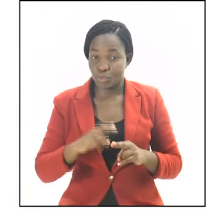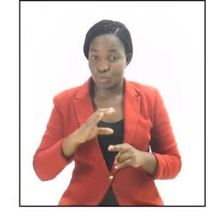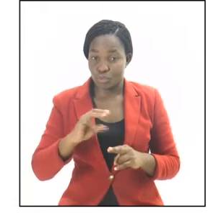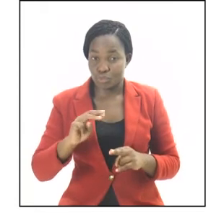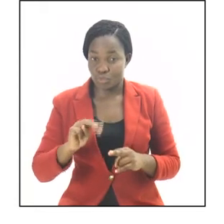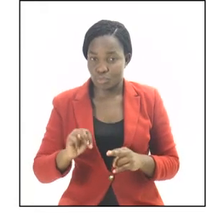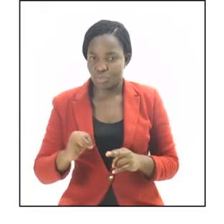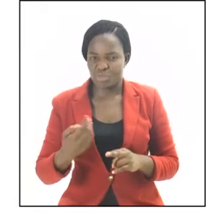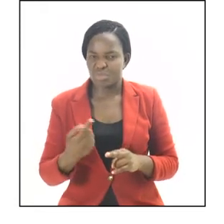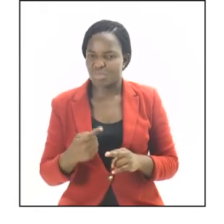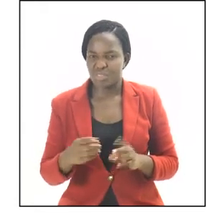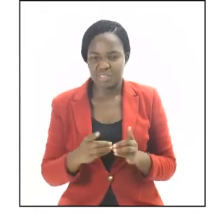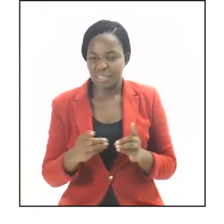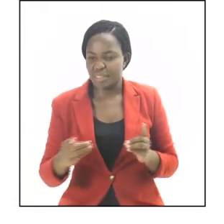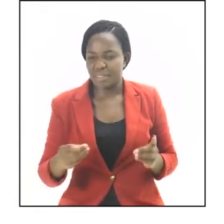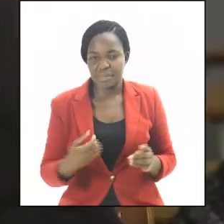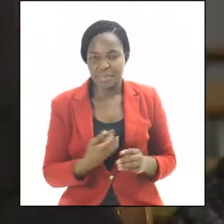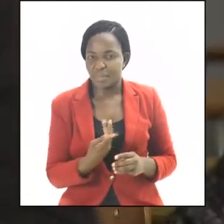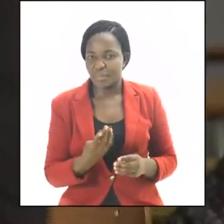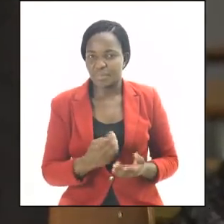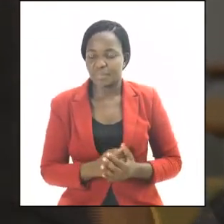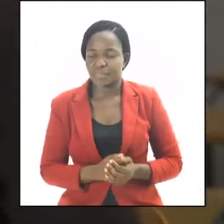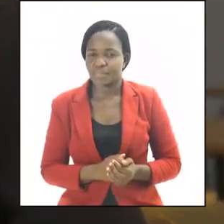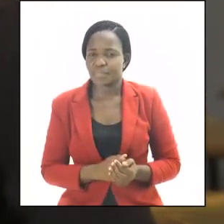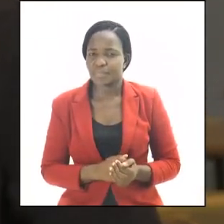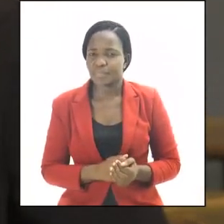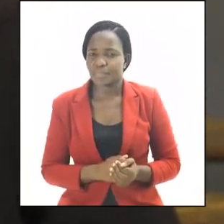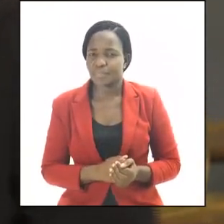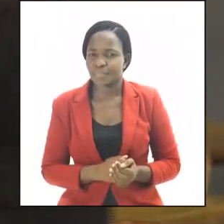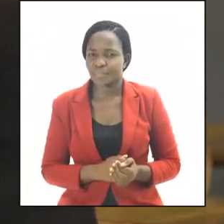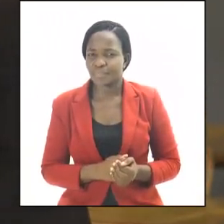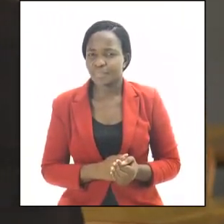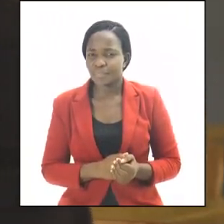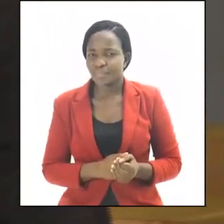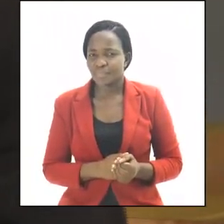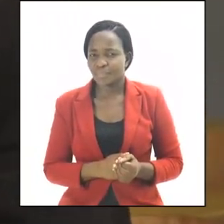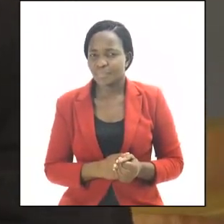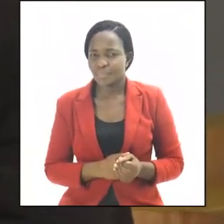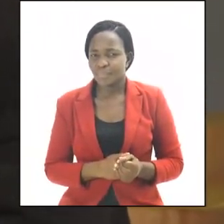it is just a distance. But